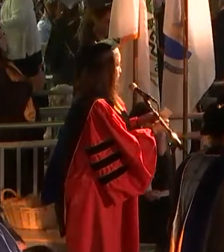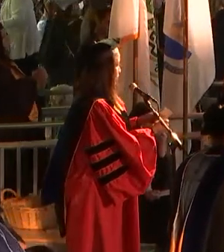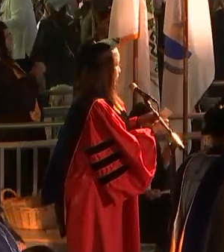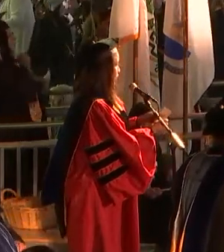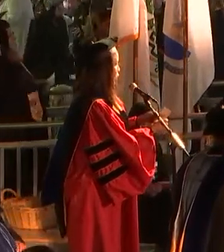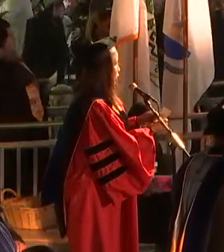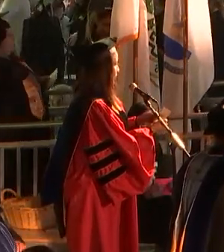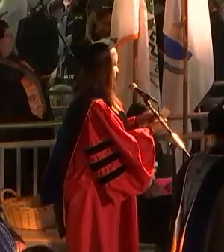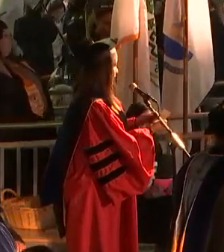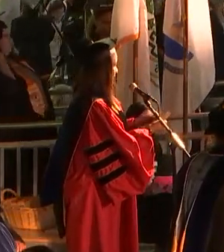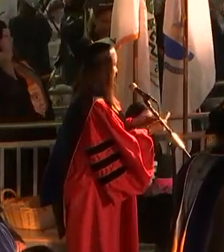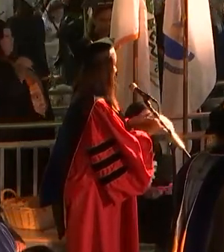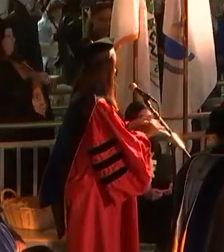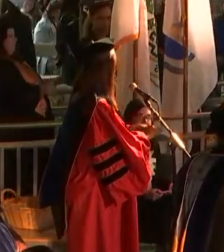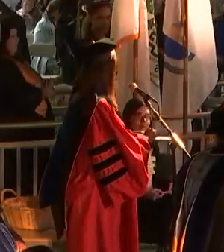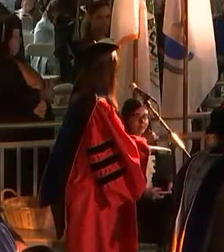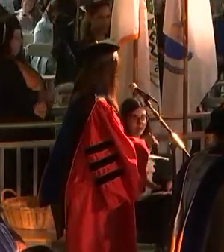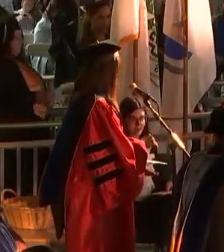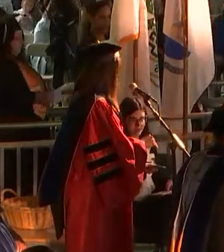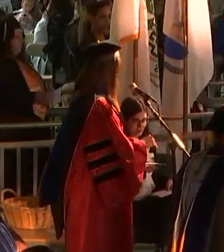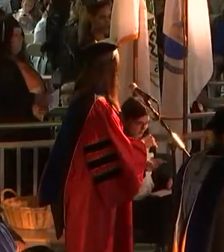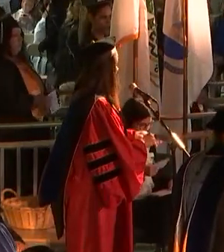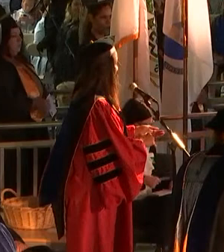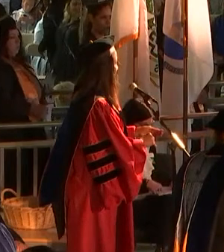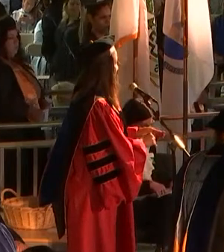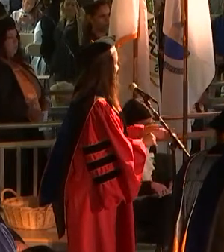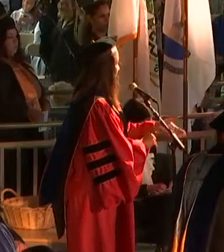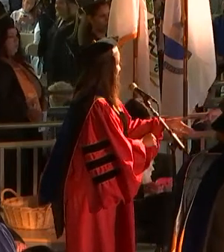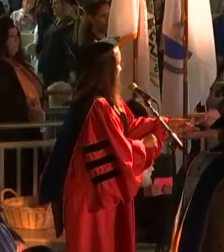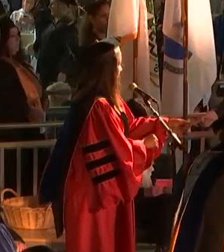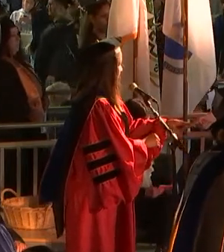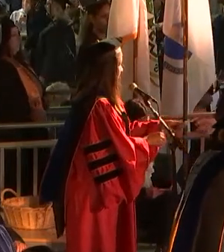Amy Oroboto, cum laude.